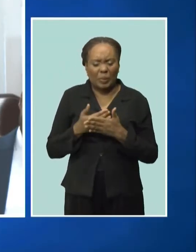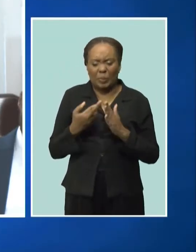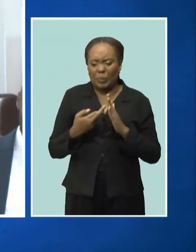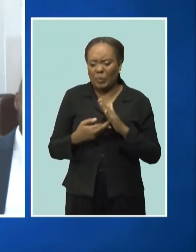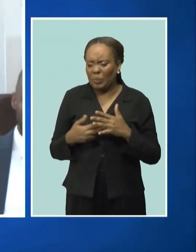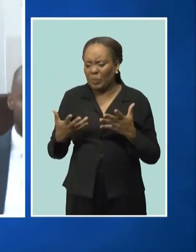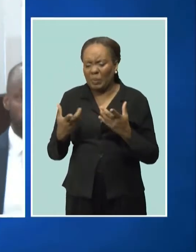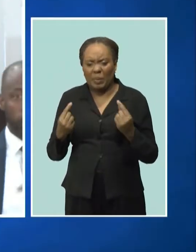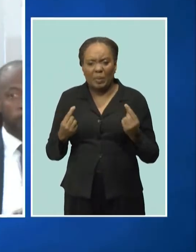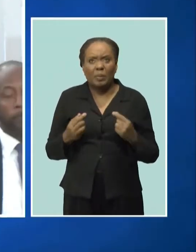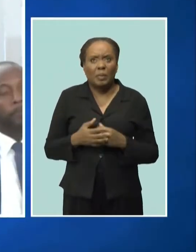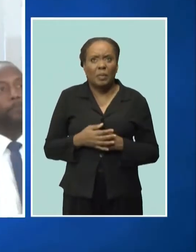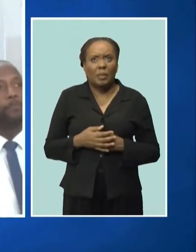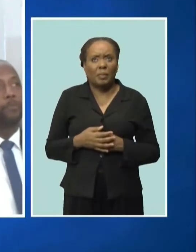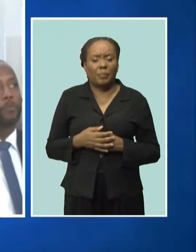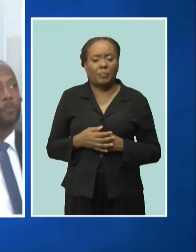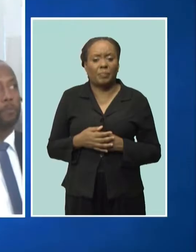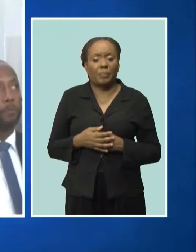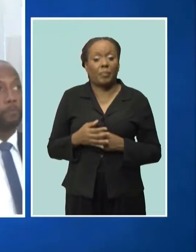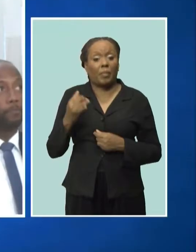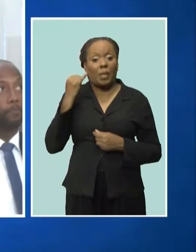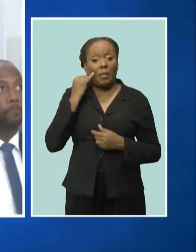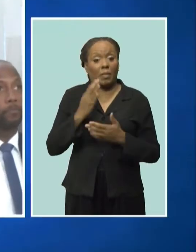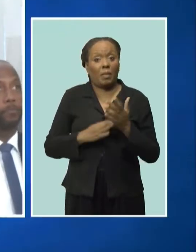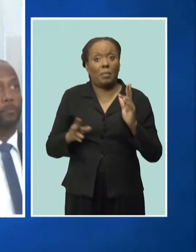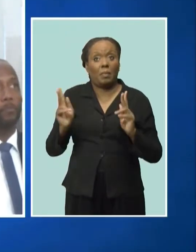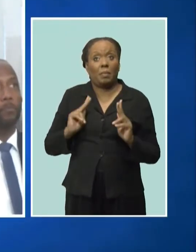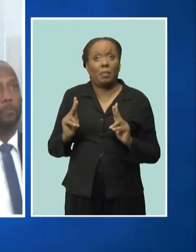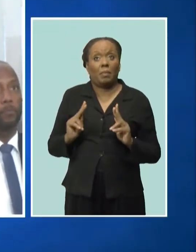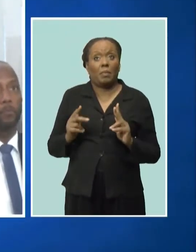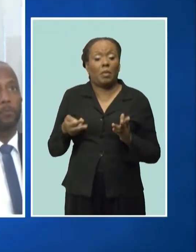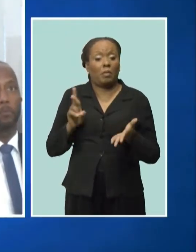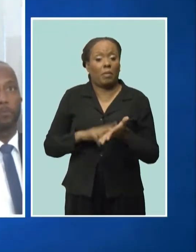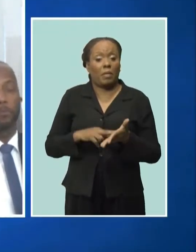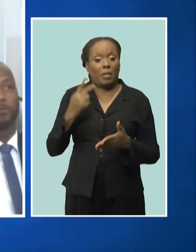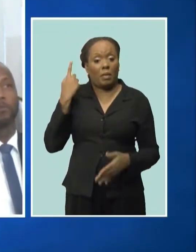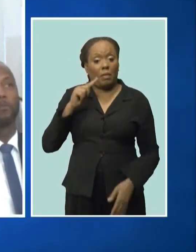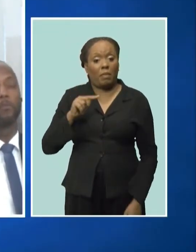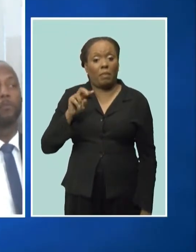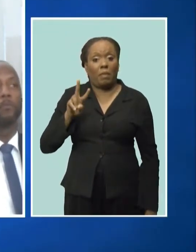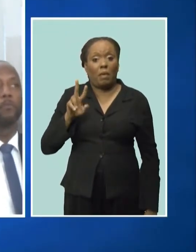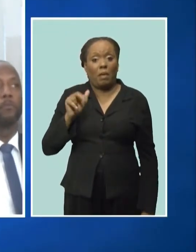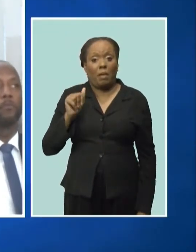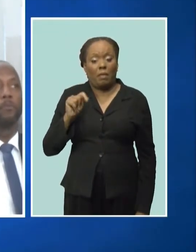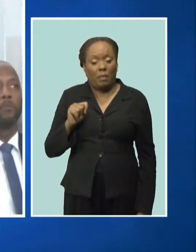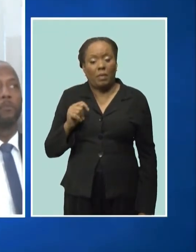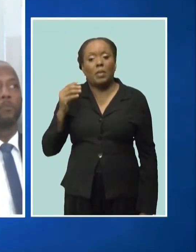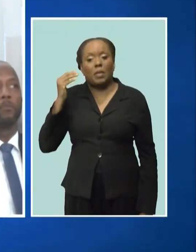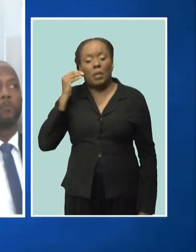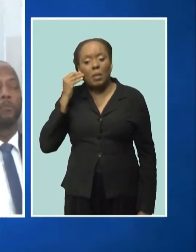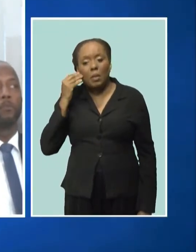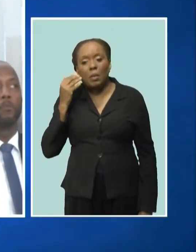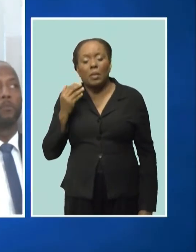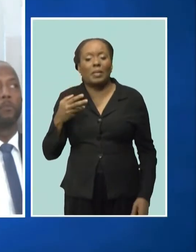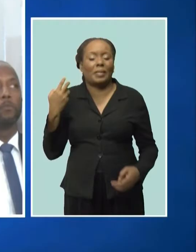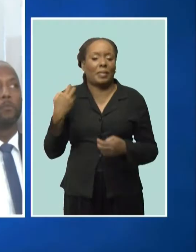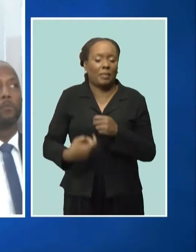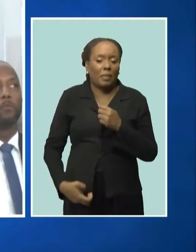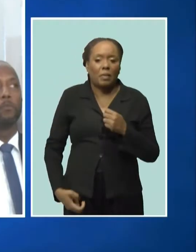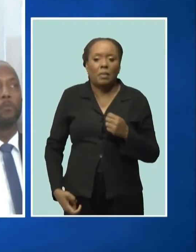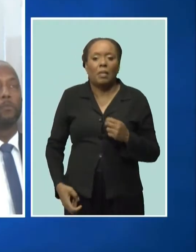paid, who have been VAT registrants, who know how difficult it is to do the bi-monthly filing and payments,